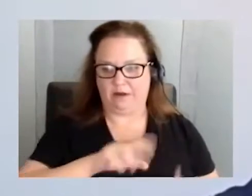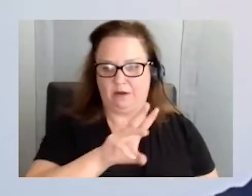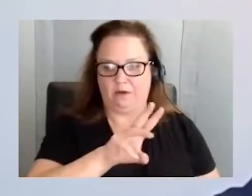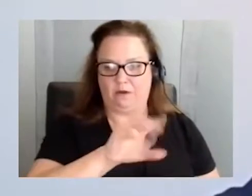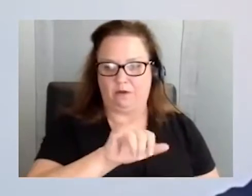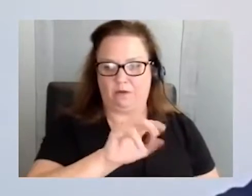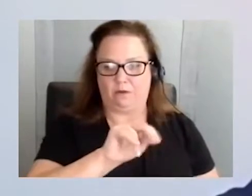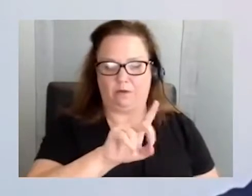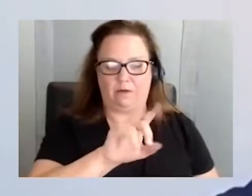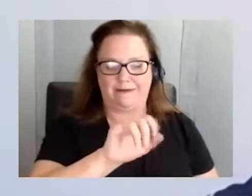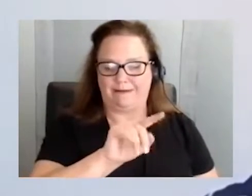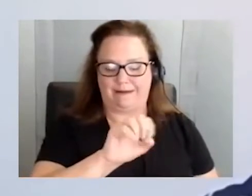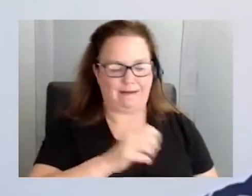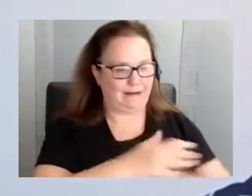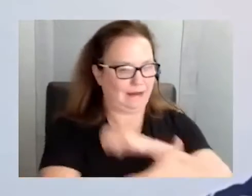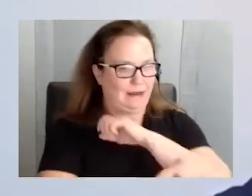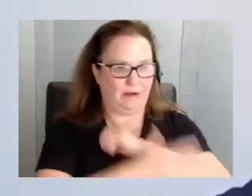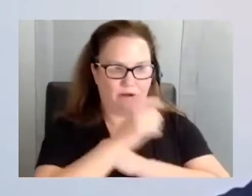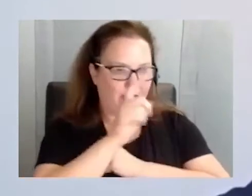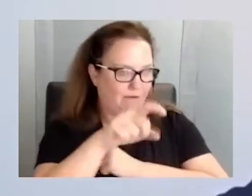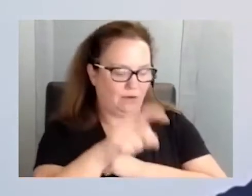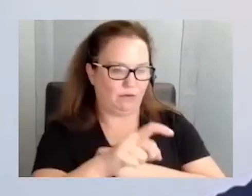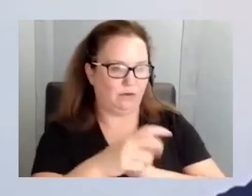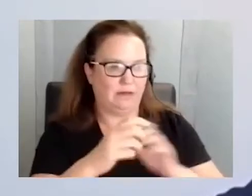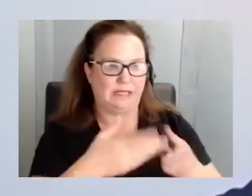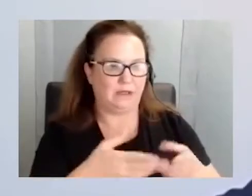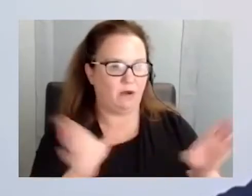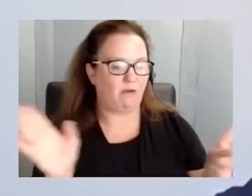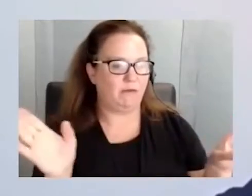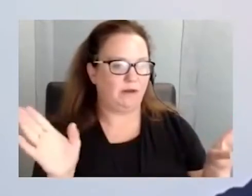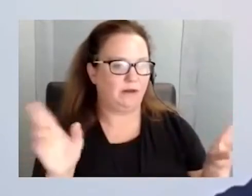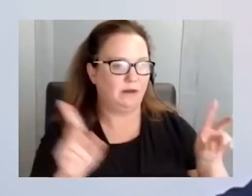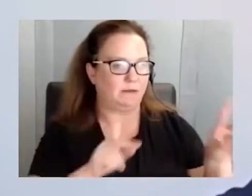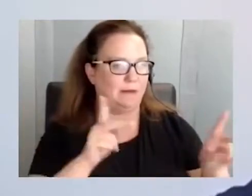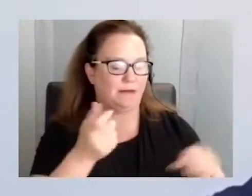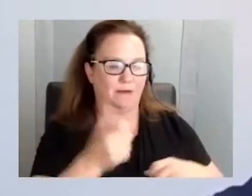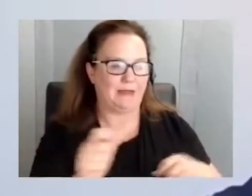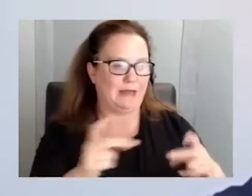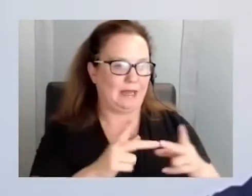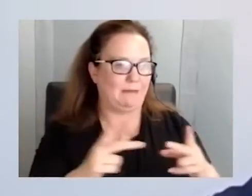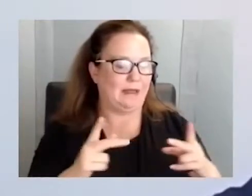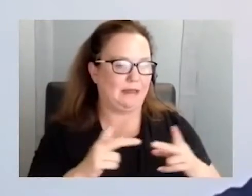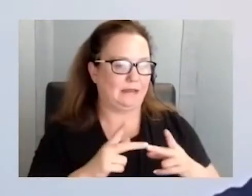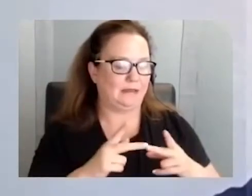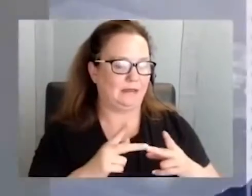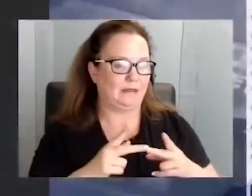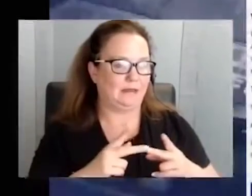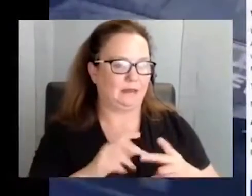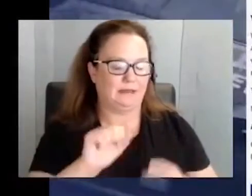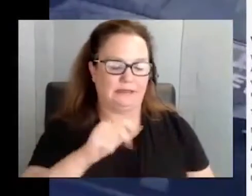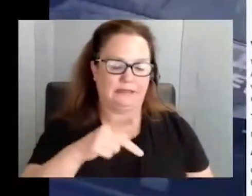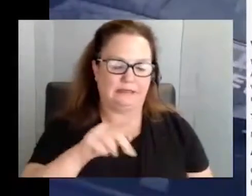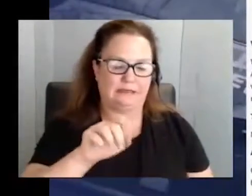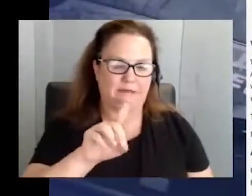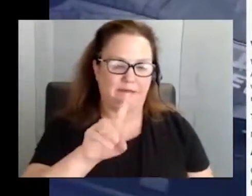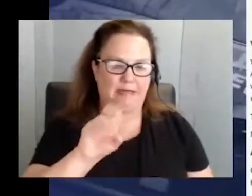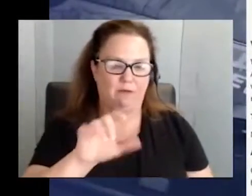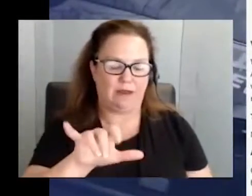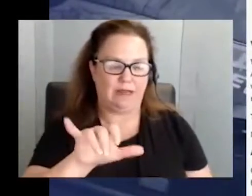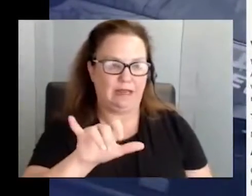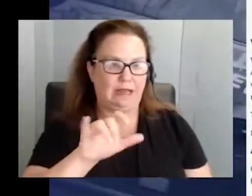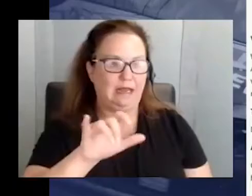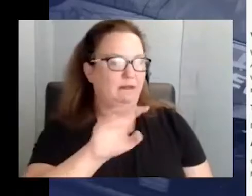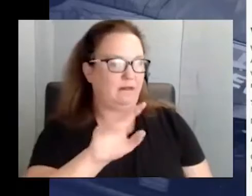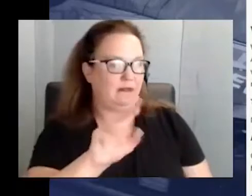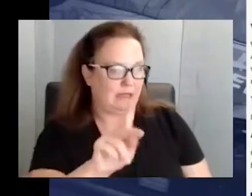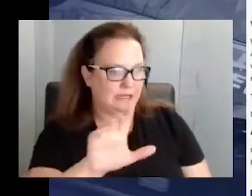to go to the event. So it's open to people from anywhere can head out to the Speedway. So of course, if you're in the metro